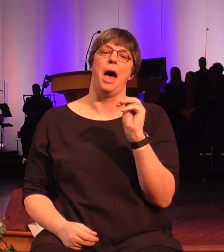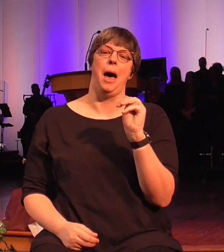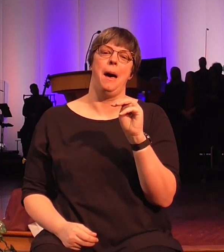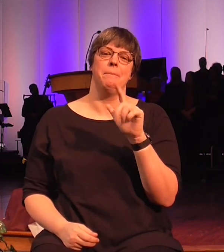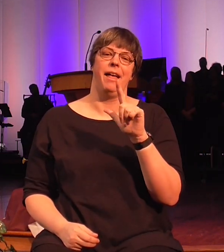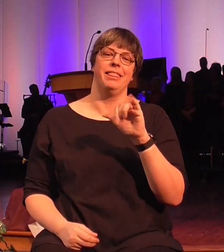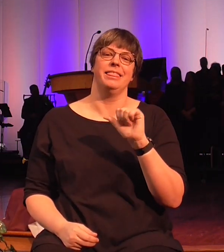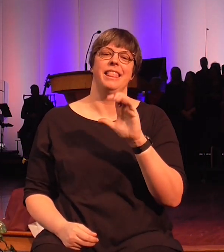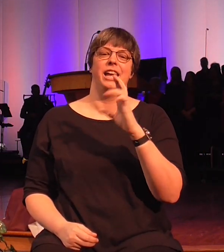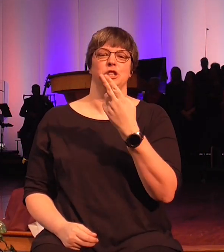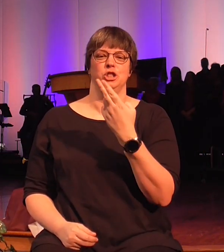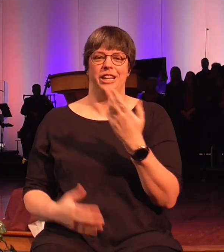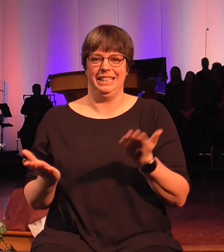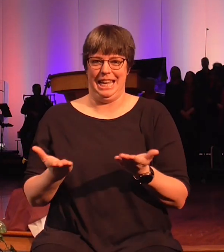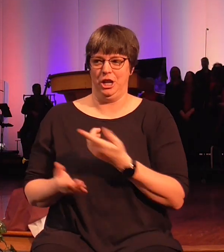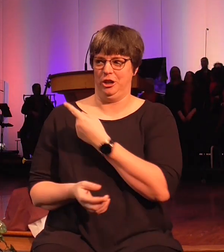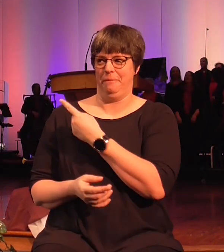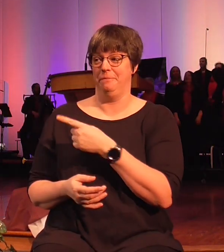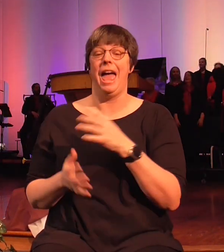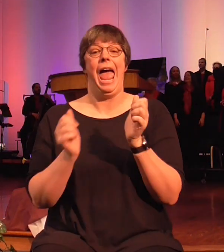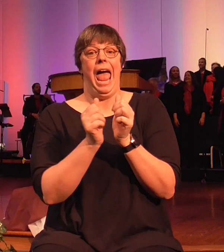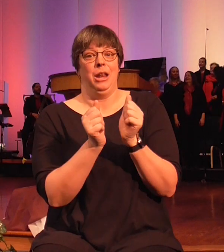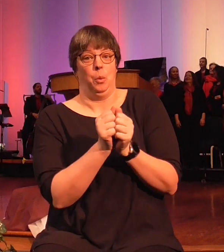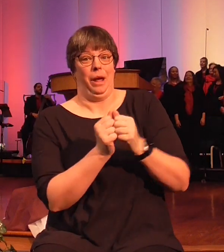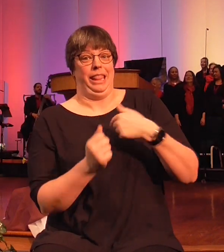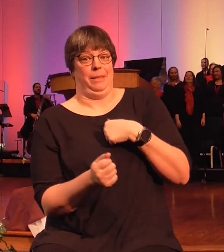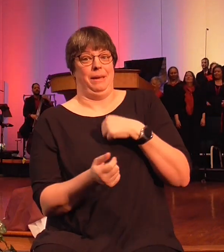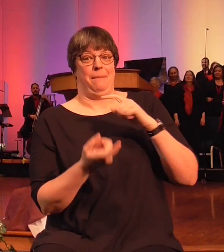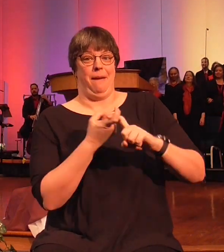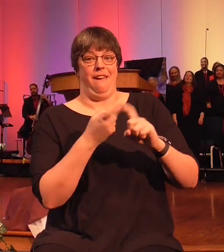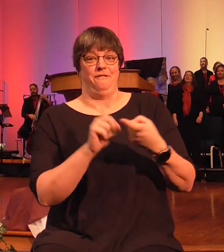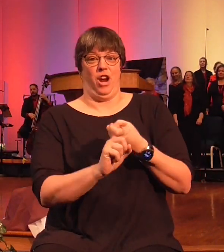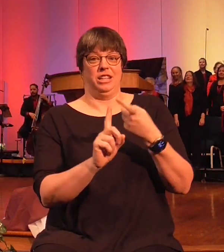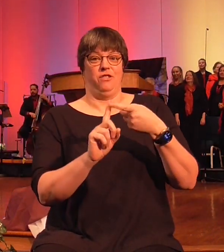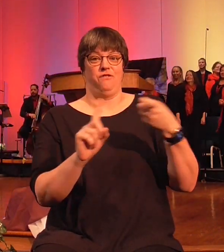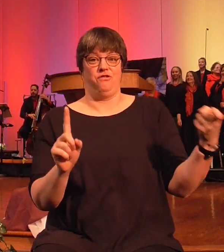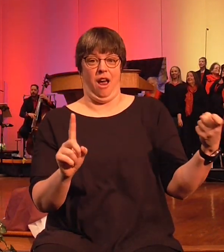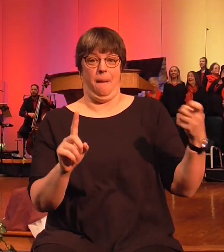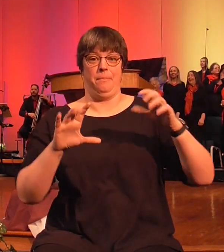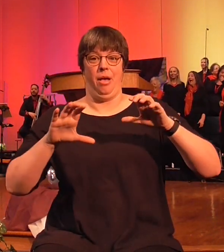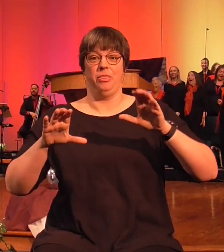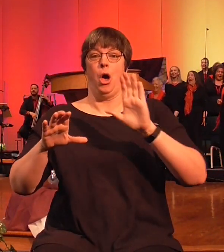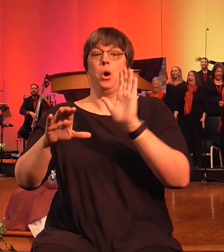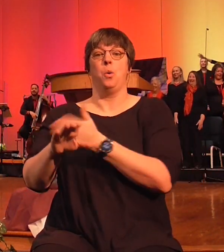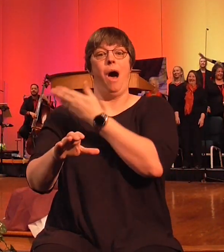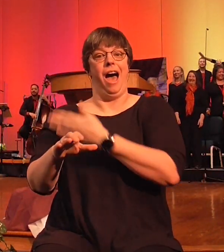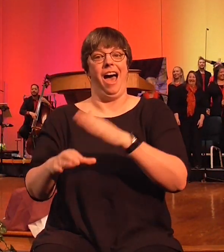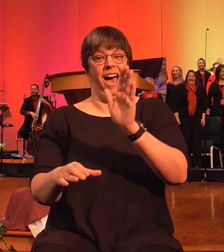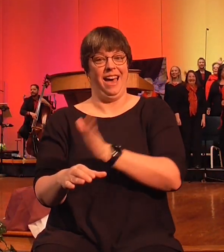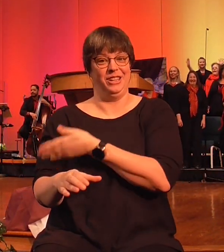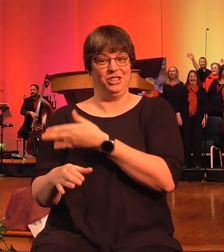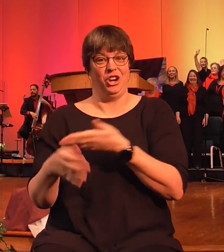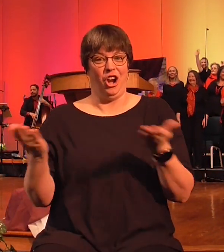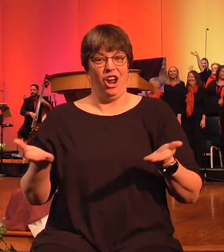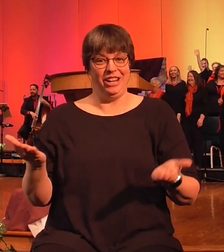go. And with me are my friends from the Mile High Choir.